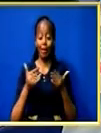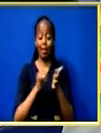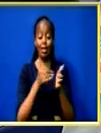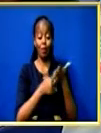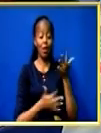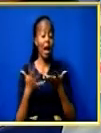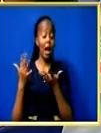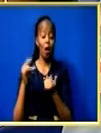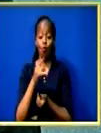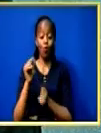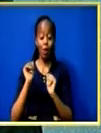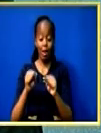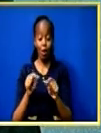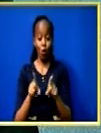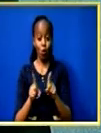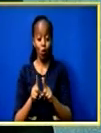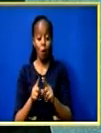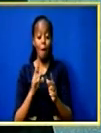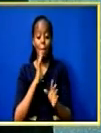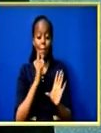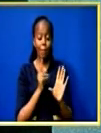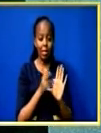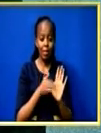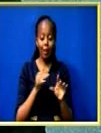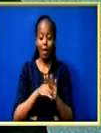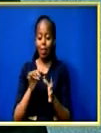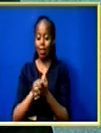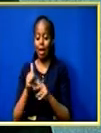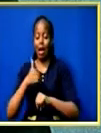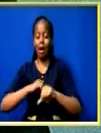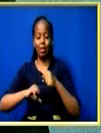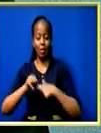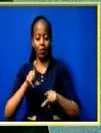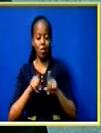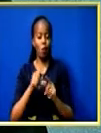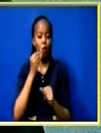hope you, learner at home, will also participate in that particular